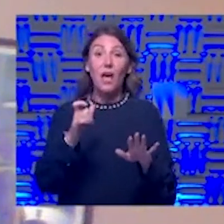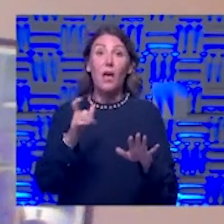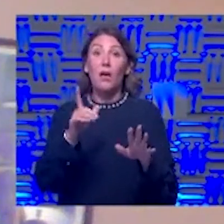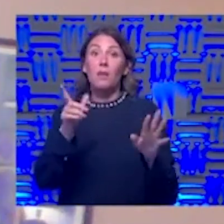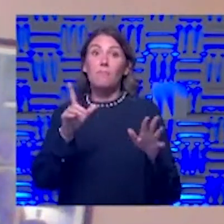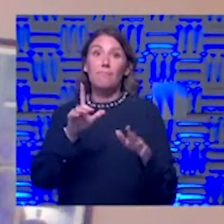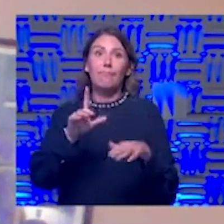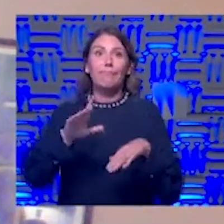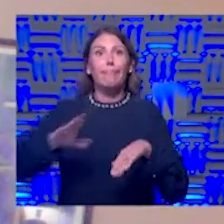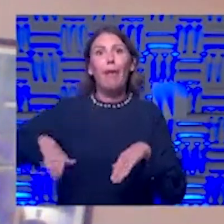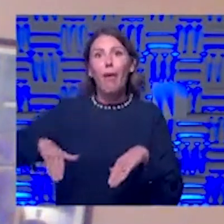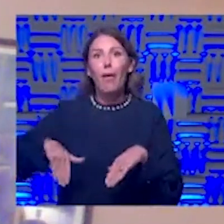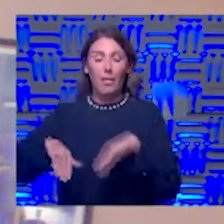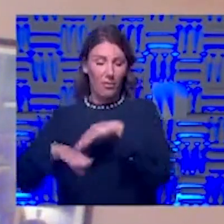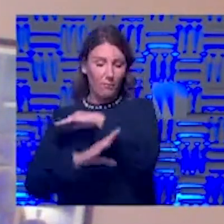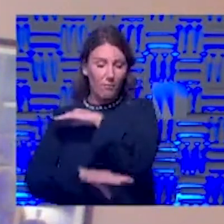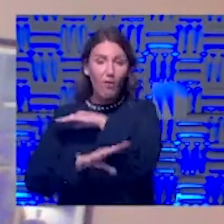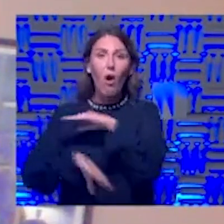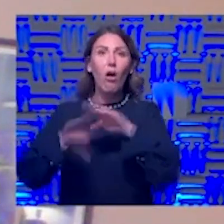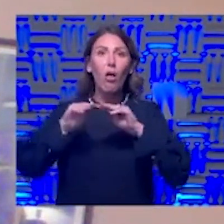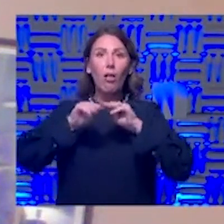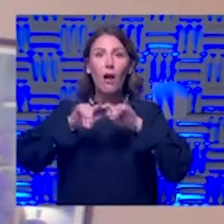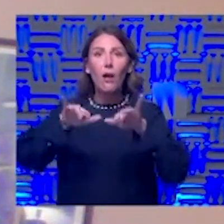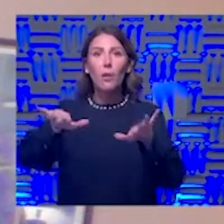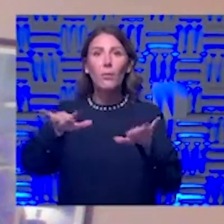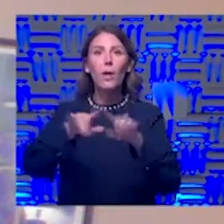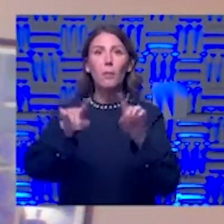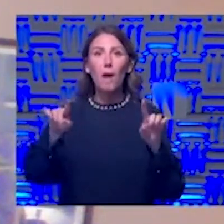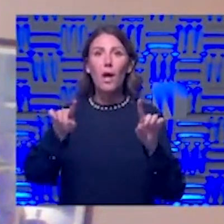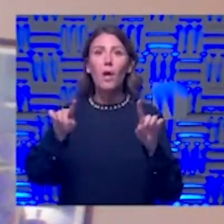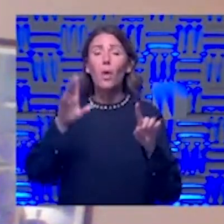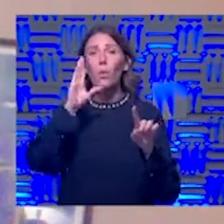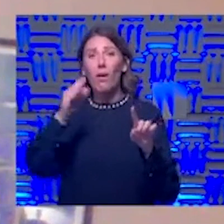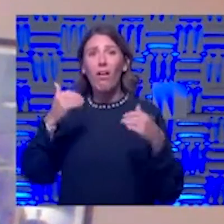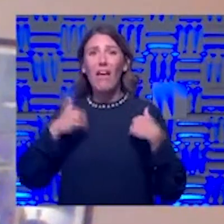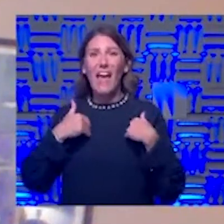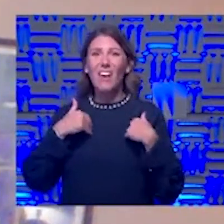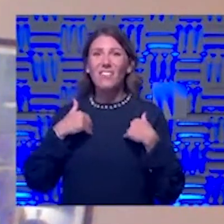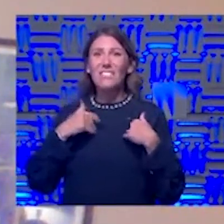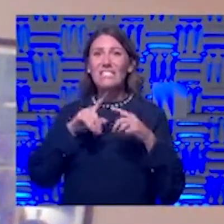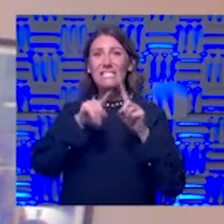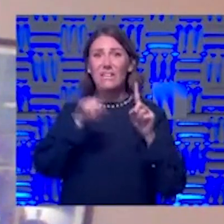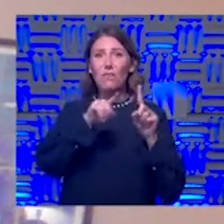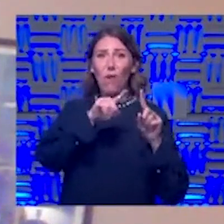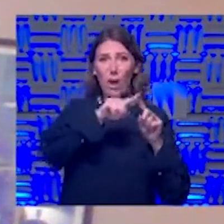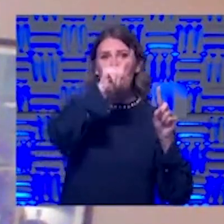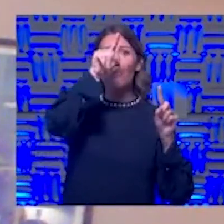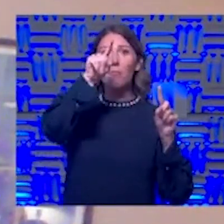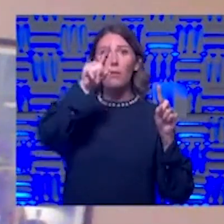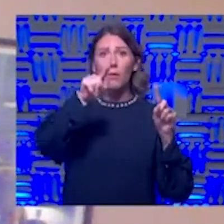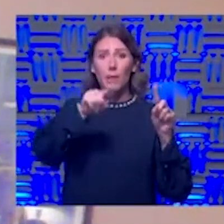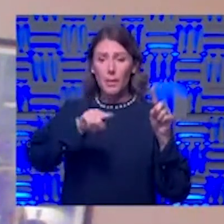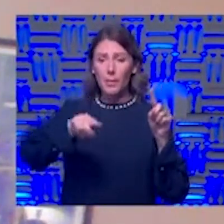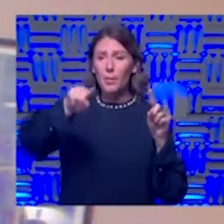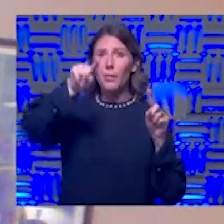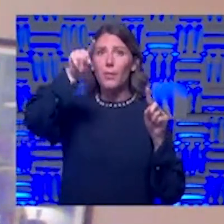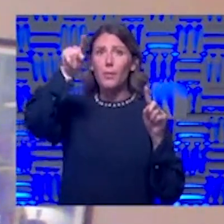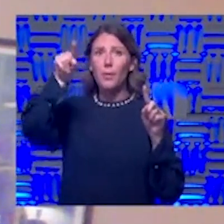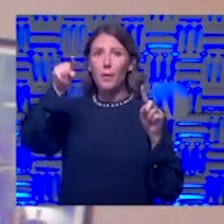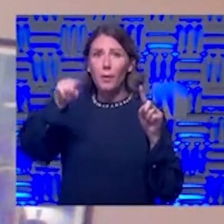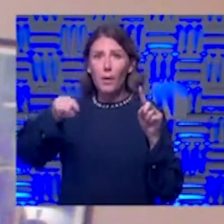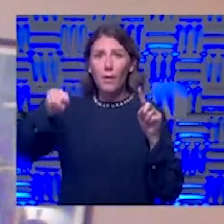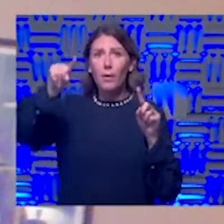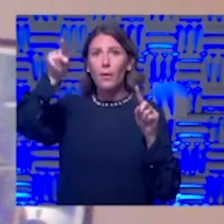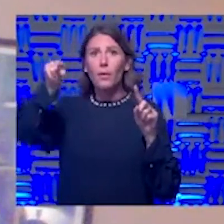concerned about. But I think we may have waves on waves. So I think over the last 3 months, we've seen a lot of the infections occurring within institutions where people